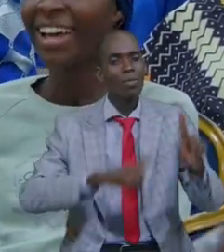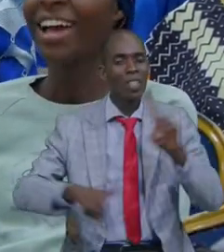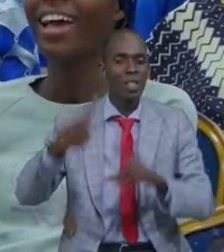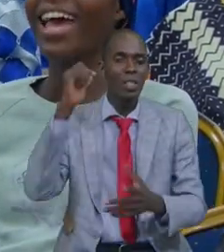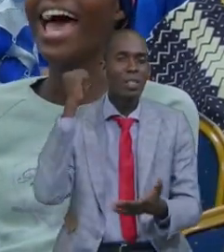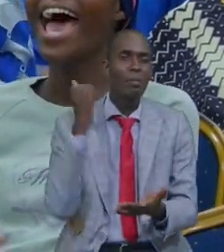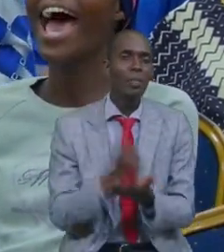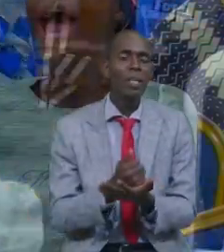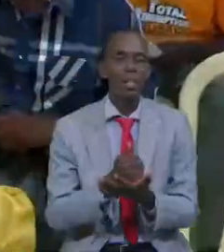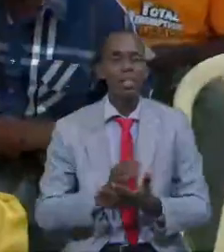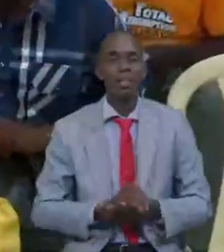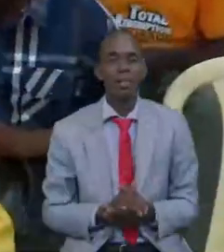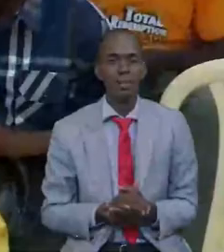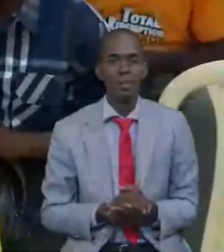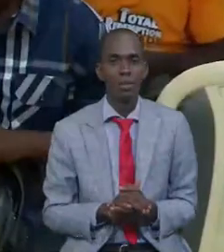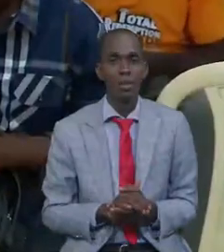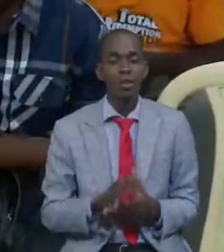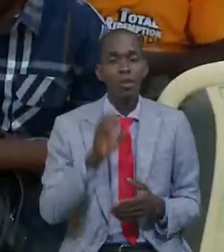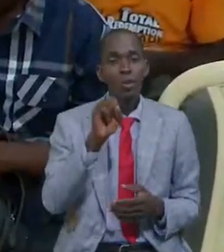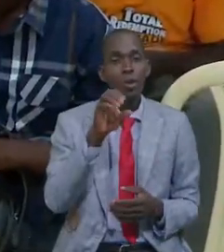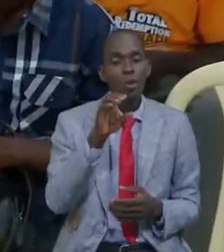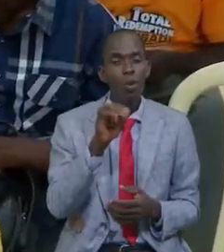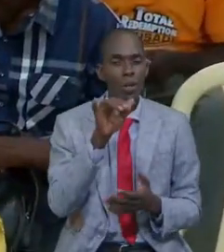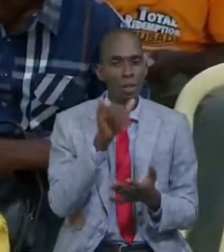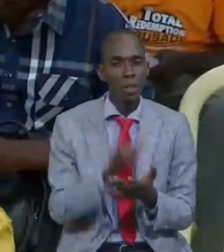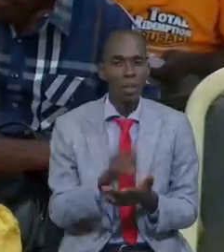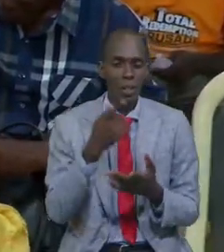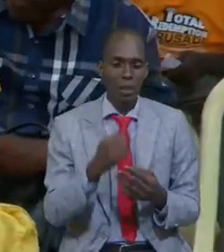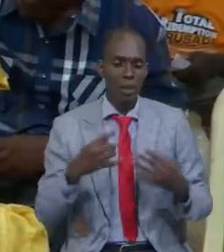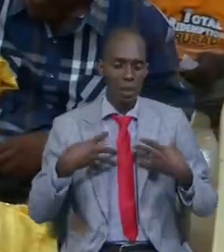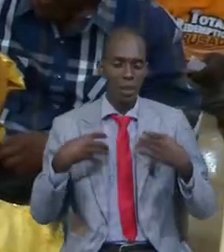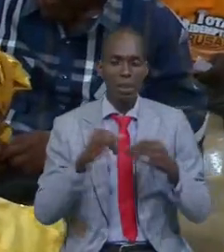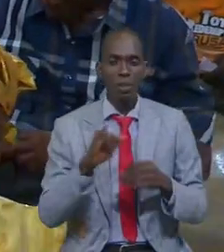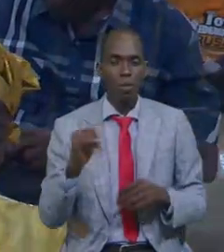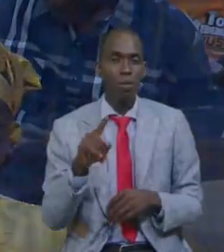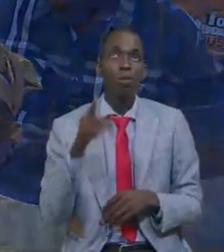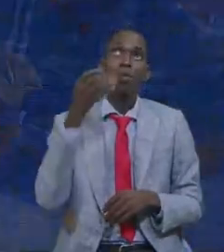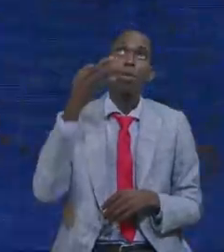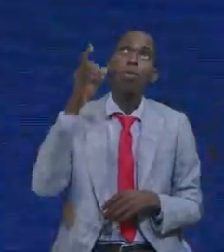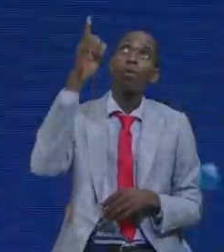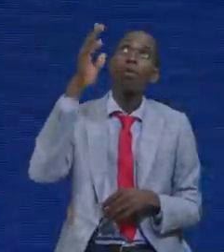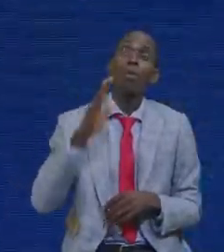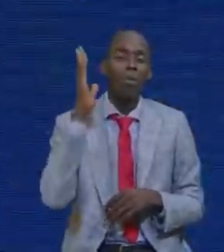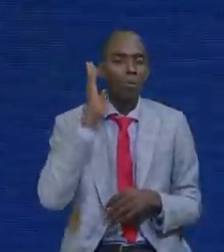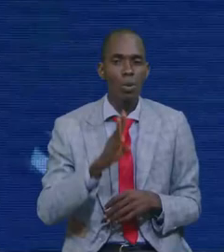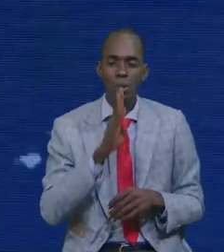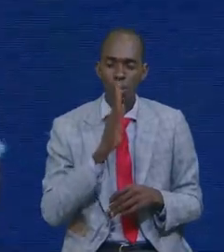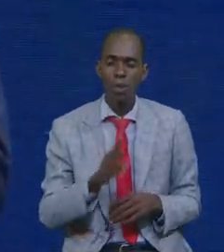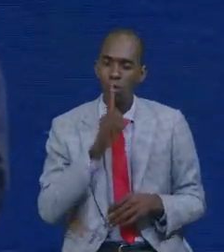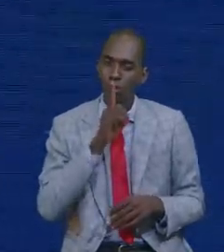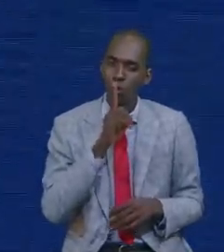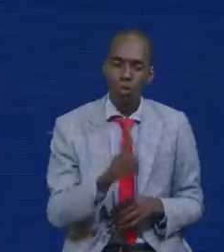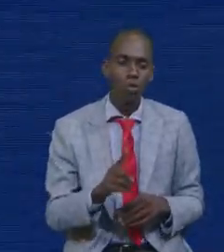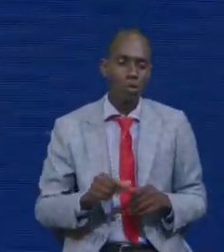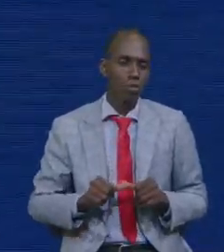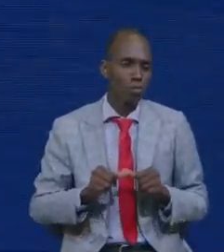amen. So that the healing of God will be definite and certain in your